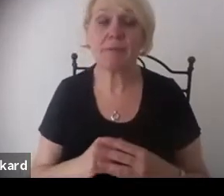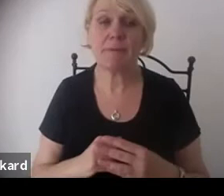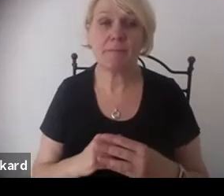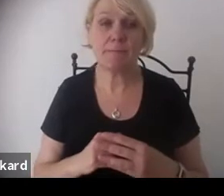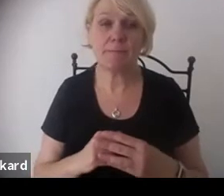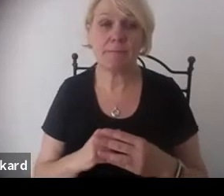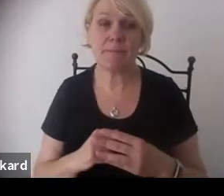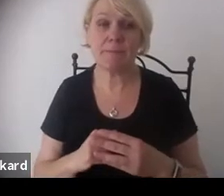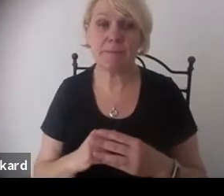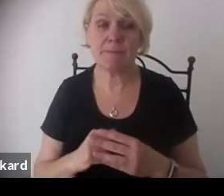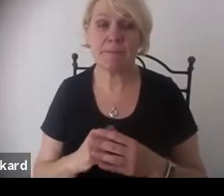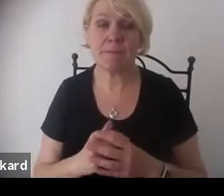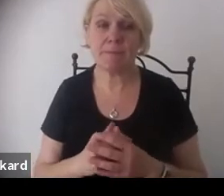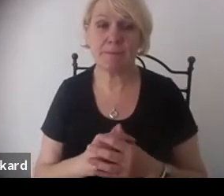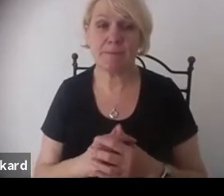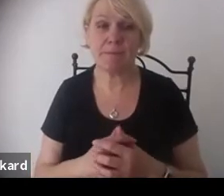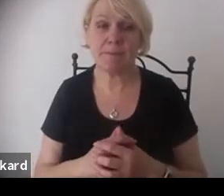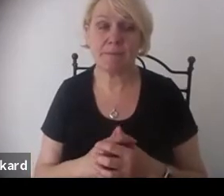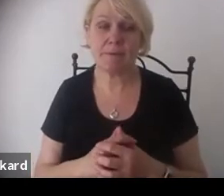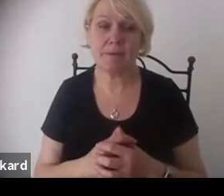We have seen an